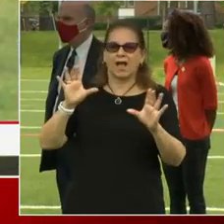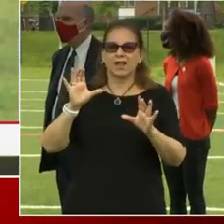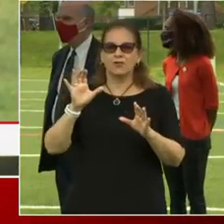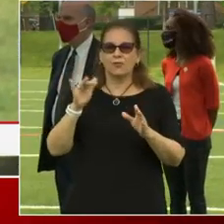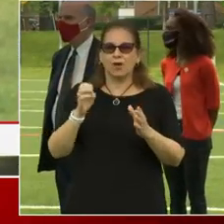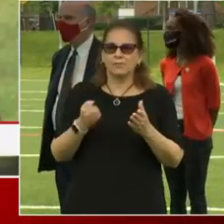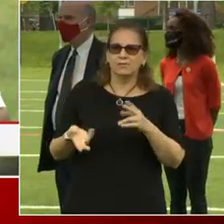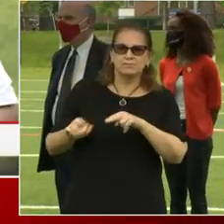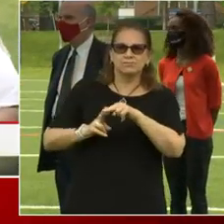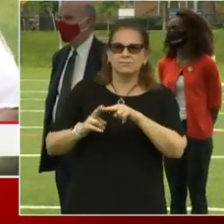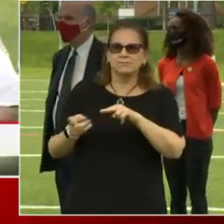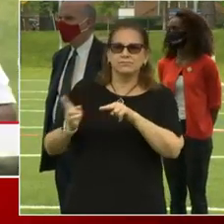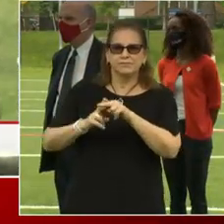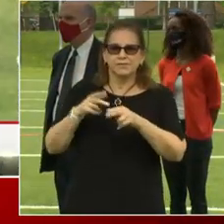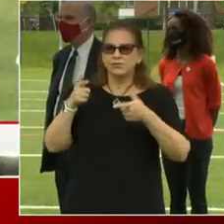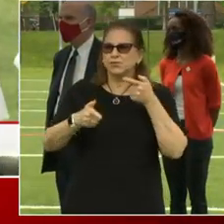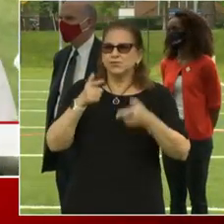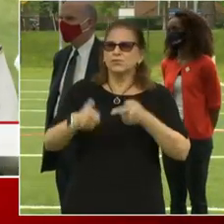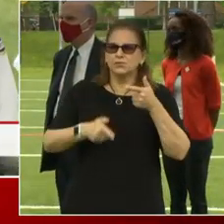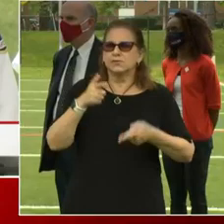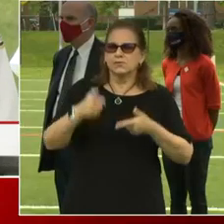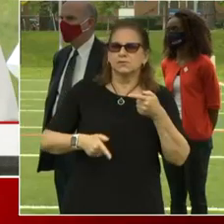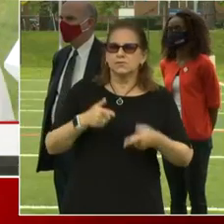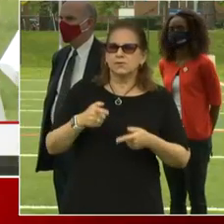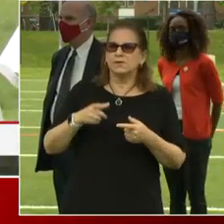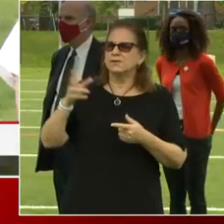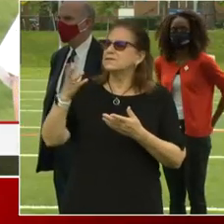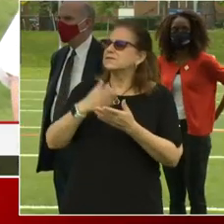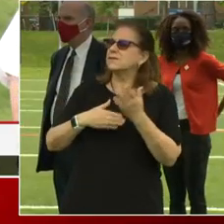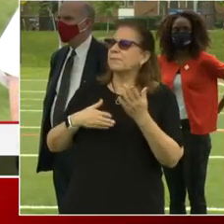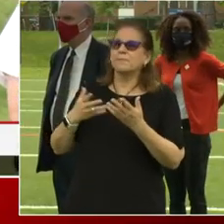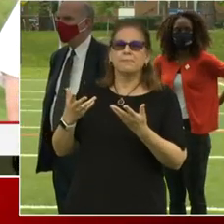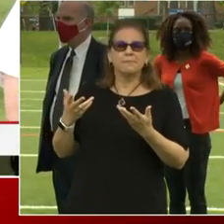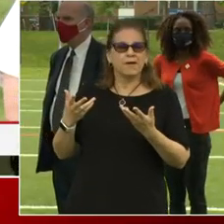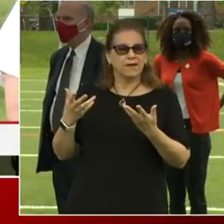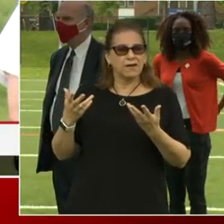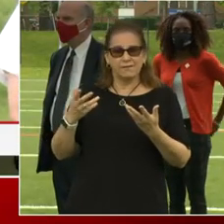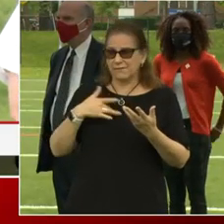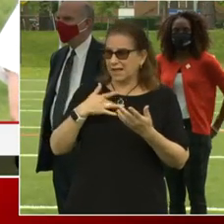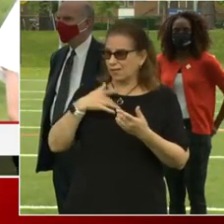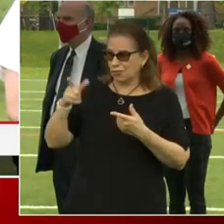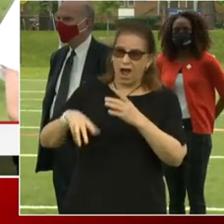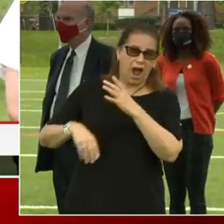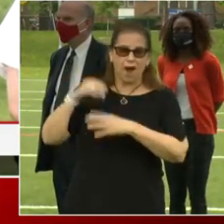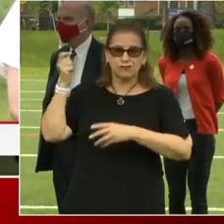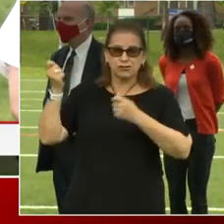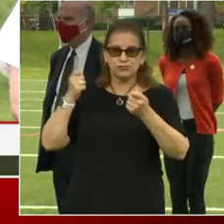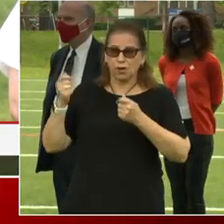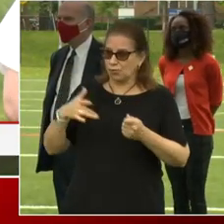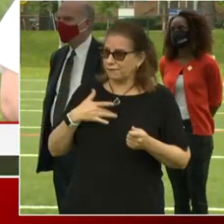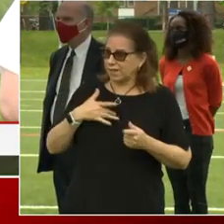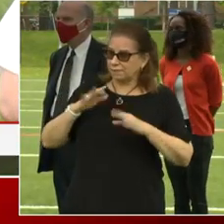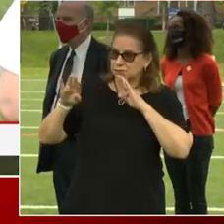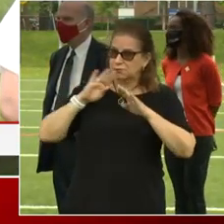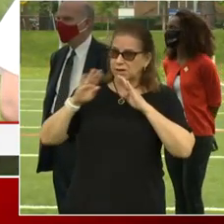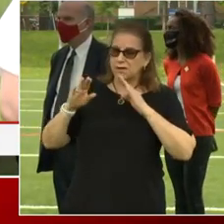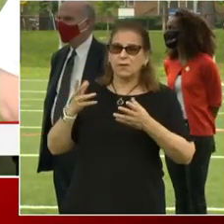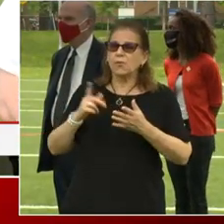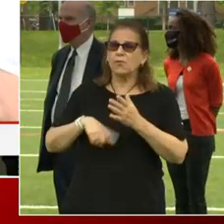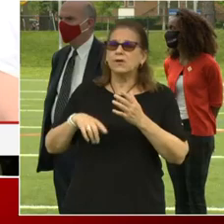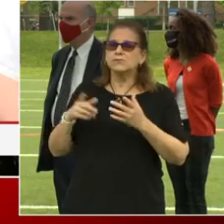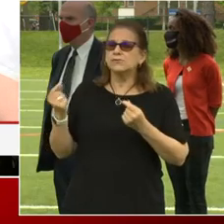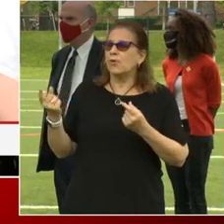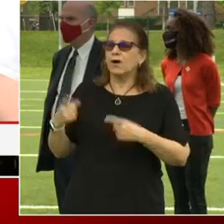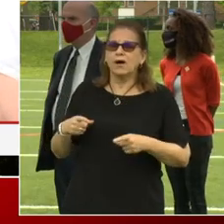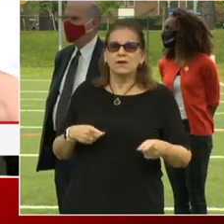up. This horrible shooting. Is some of this out of your control? How frustrated are you by this? And what is going